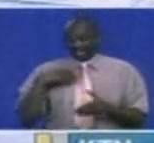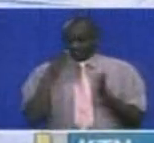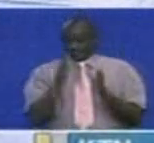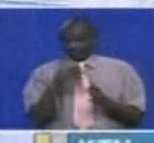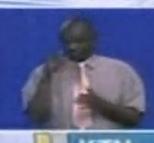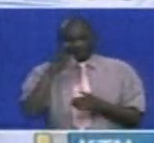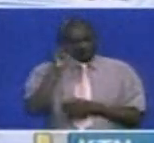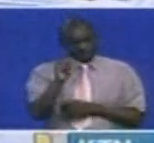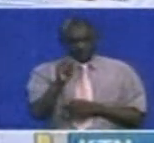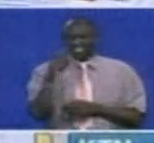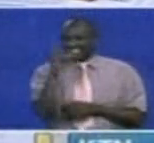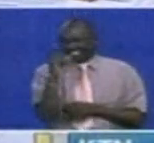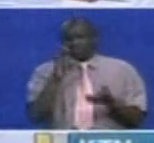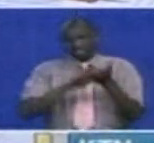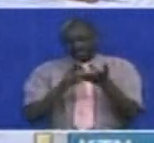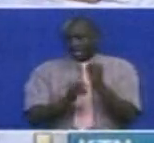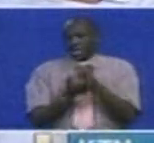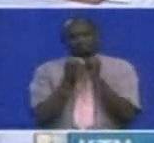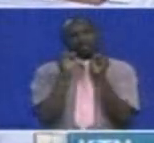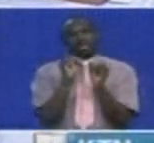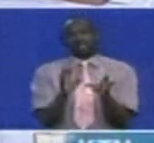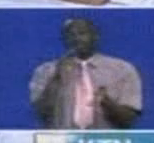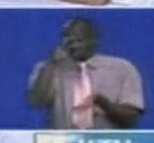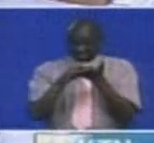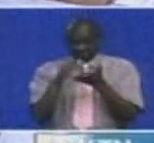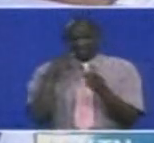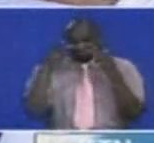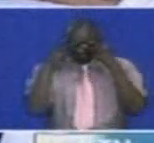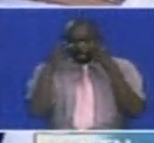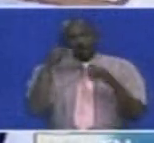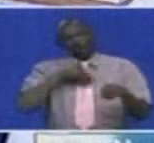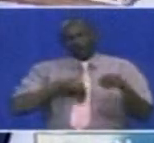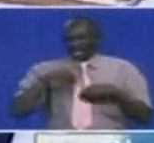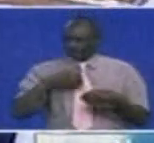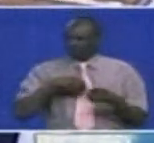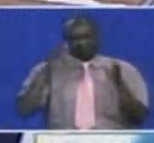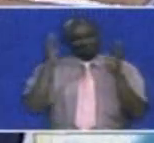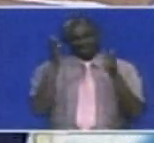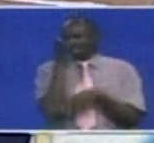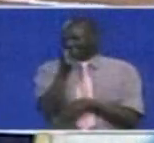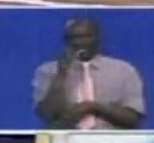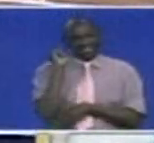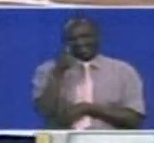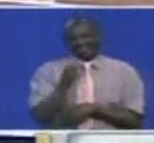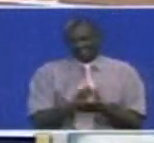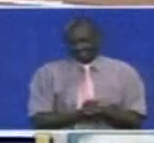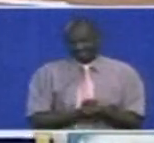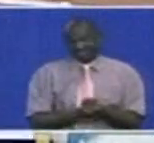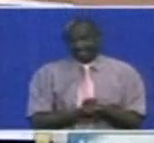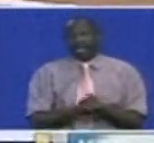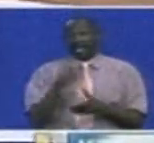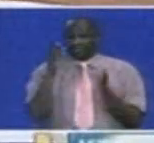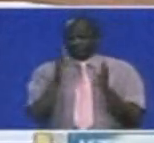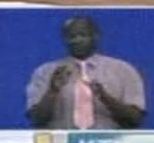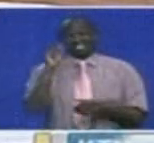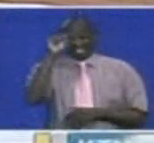say no, digital registration won't help curb insecurity because corruption is still a major thorn in the country's flesh. Kibe DMX says,